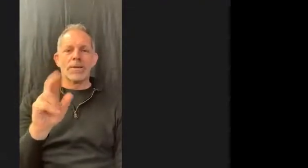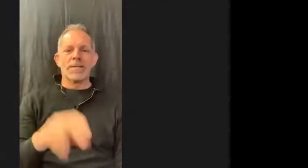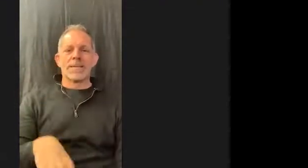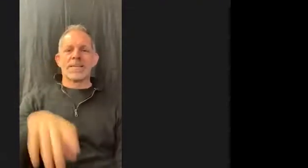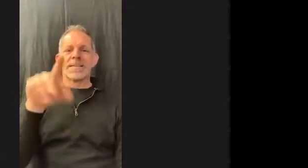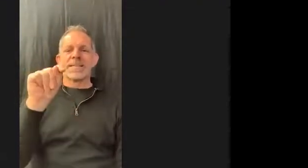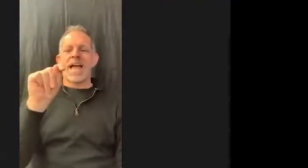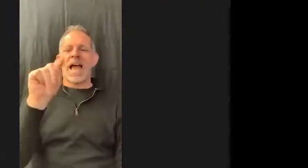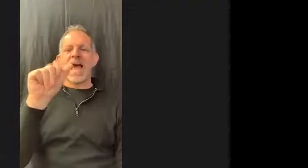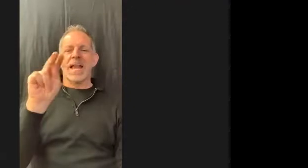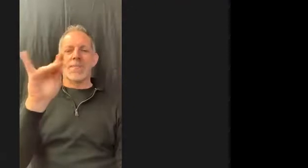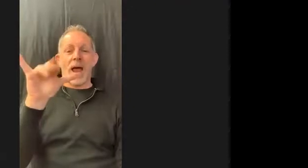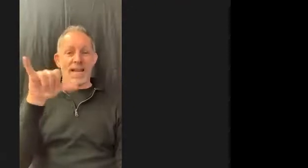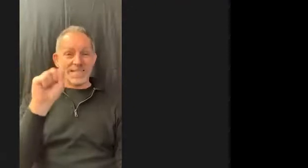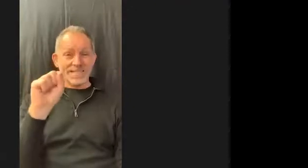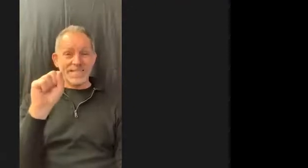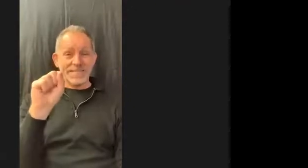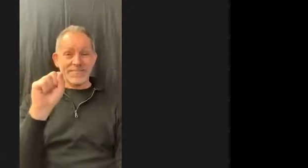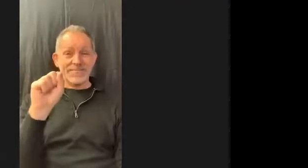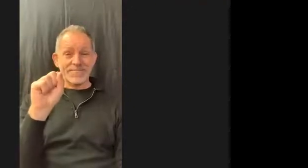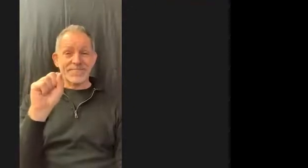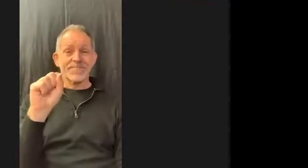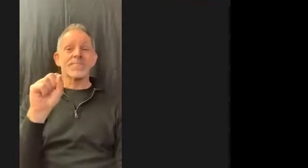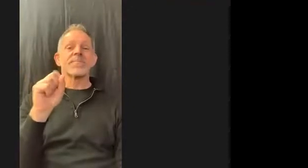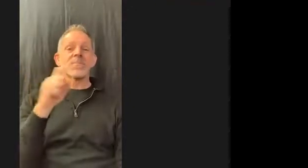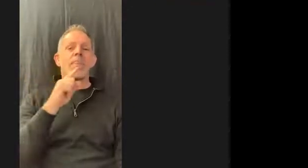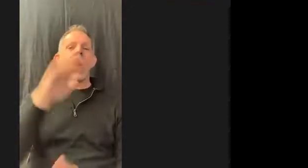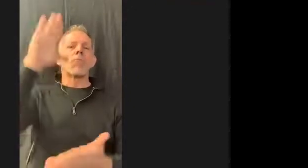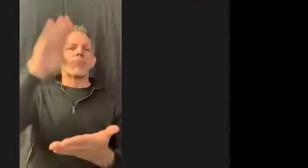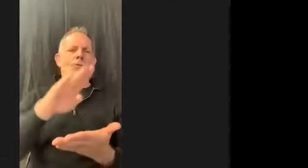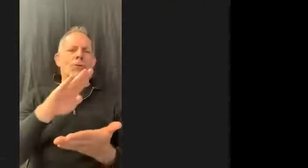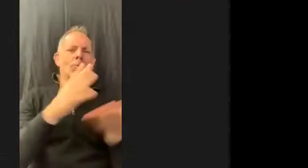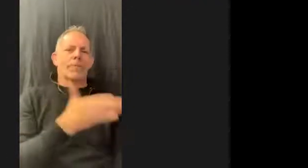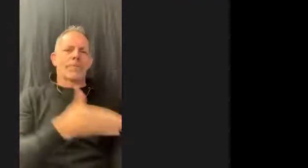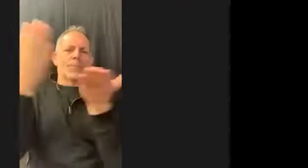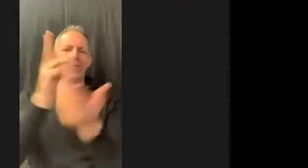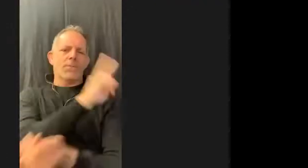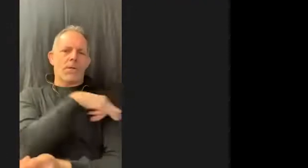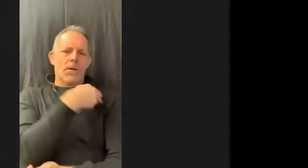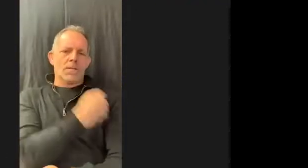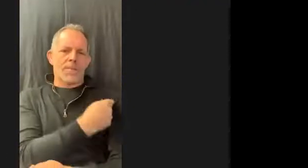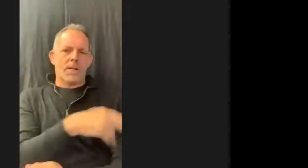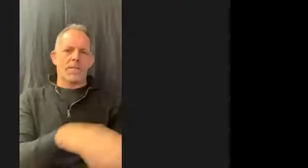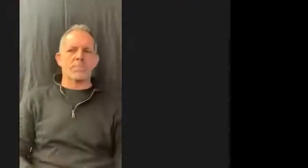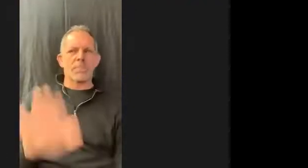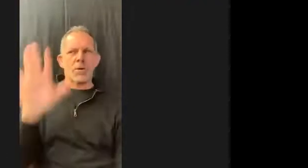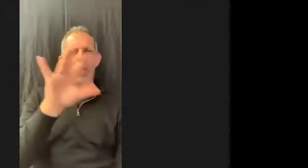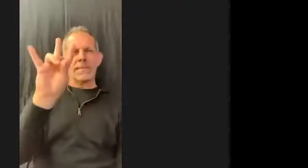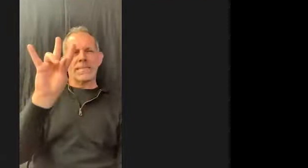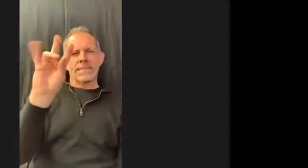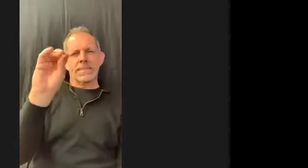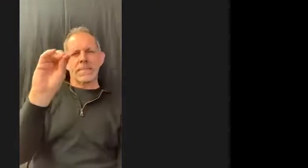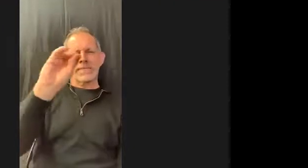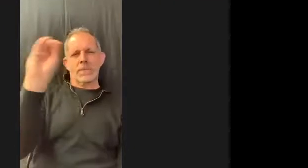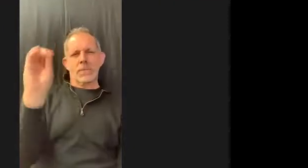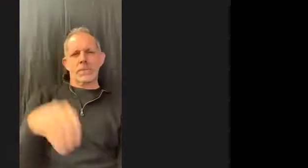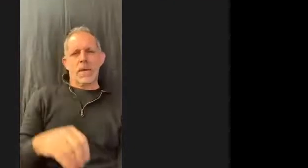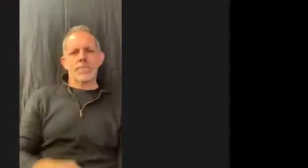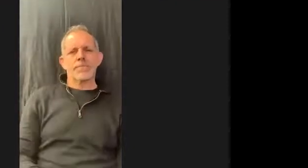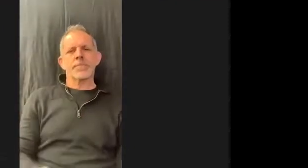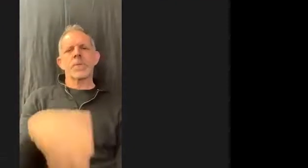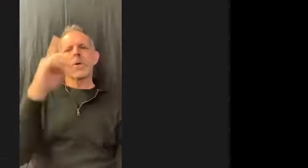similar order of magnitude, a little higher, about 70%. So it's another tool that could help us prevent